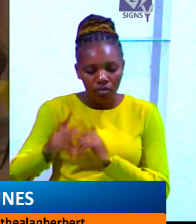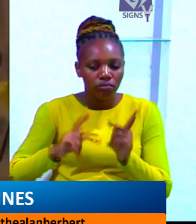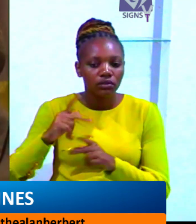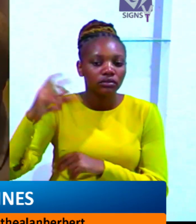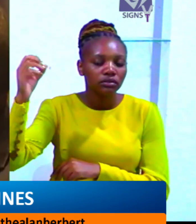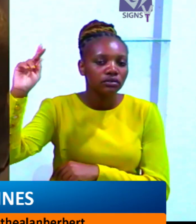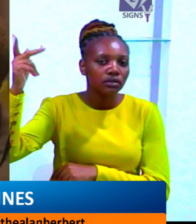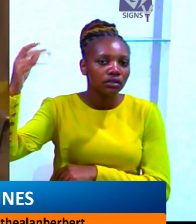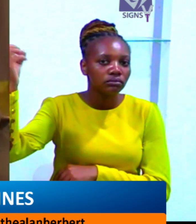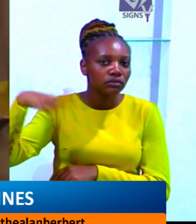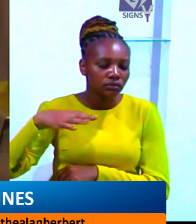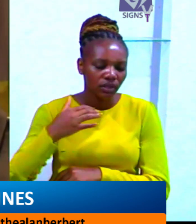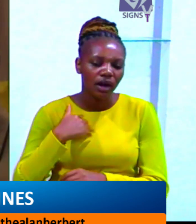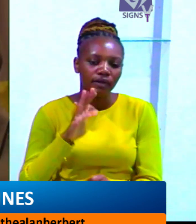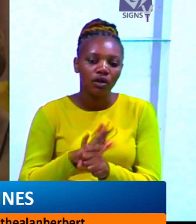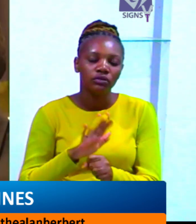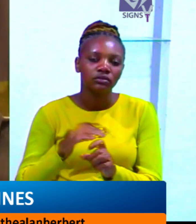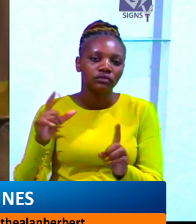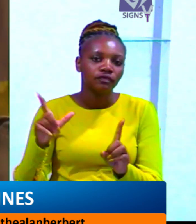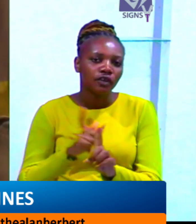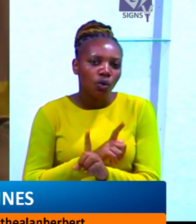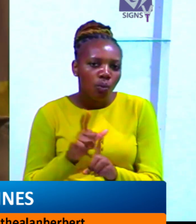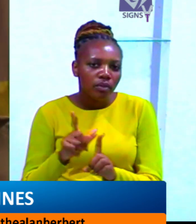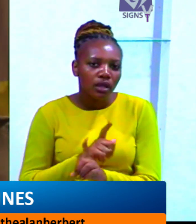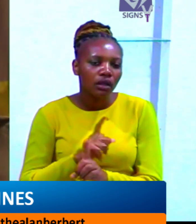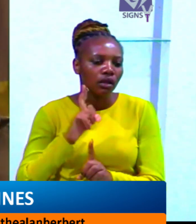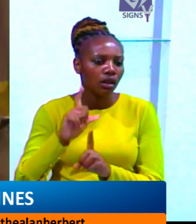lot of lobbying. You have to move and pressure them to do their